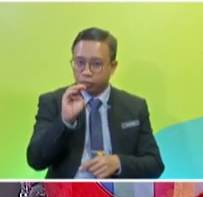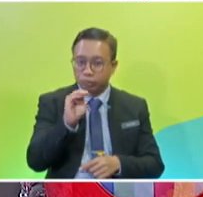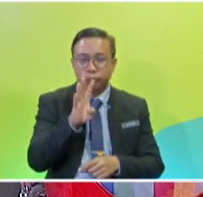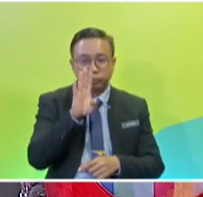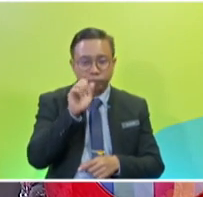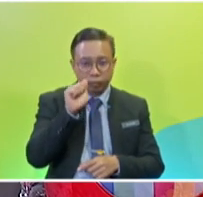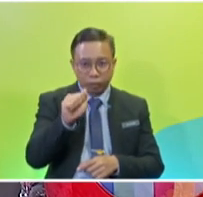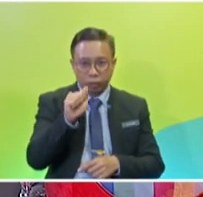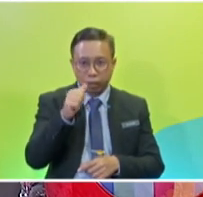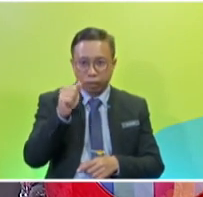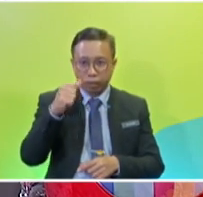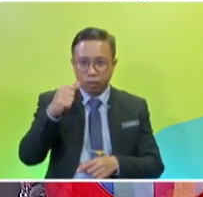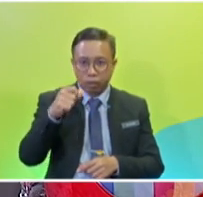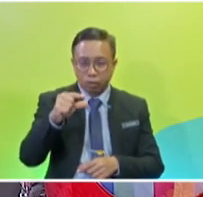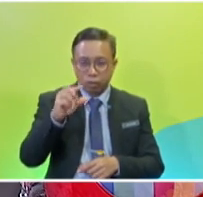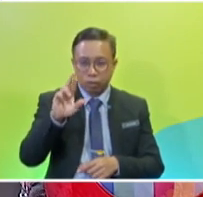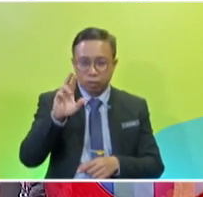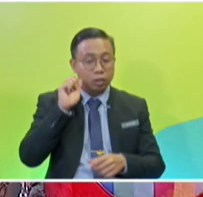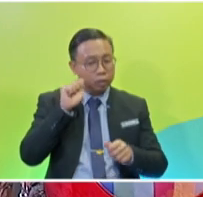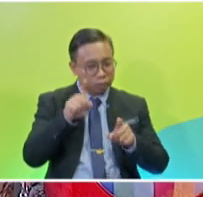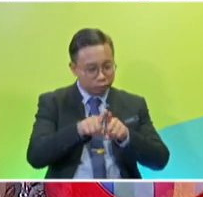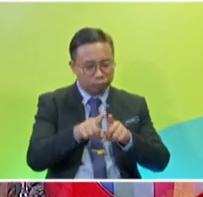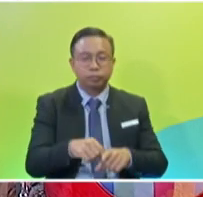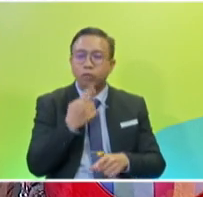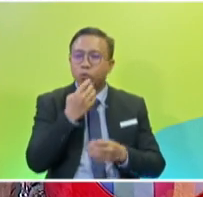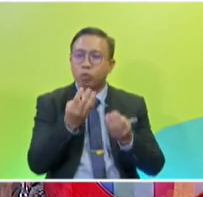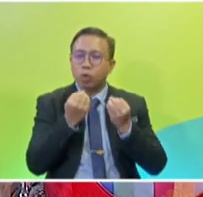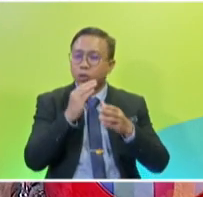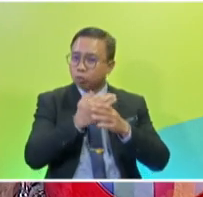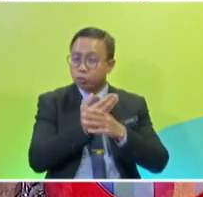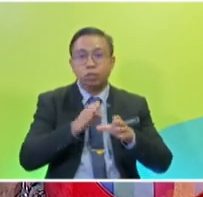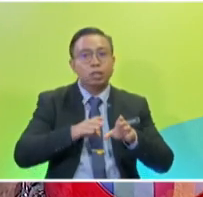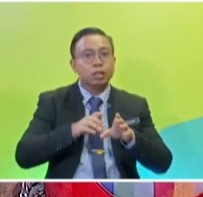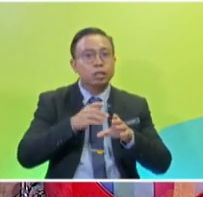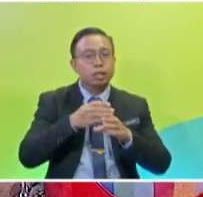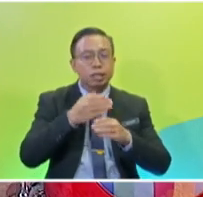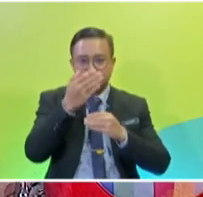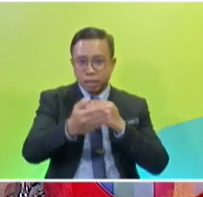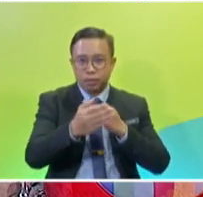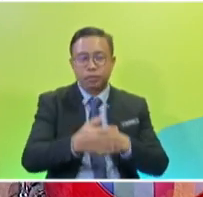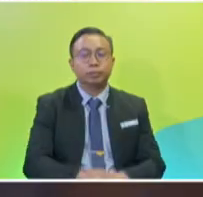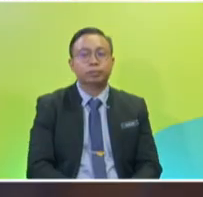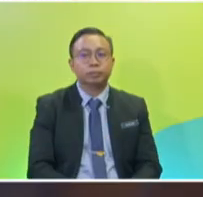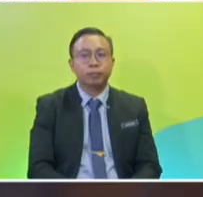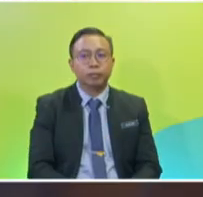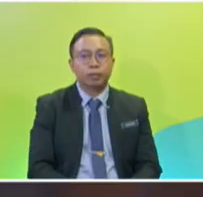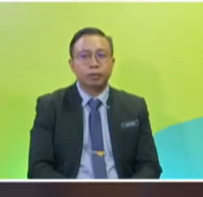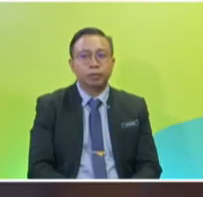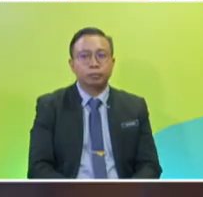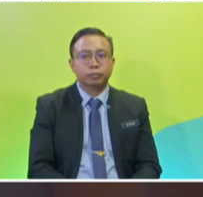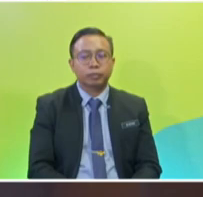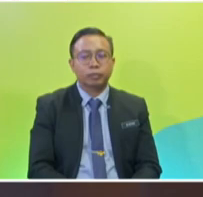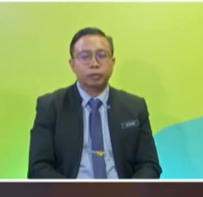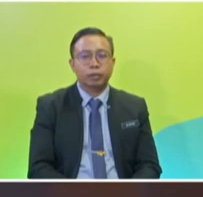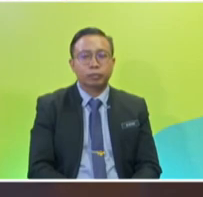agreement. Remember that. Okay, now who wants to share your next learning point? Anyone? All right, the last pupil. Can I share mine? Yes.